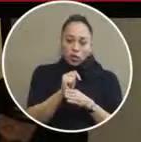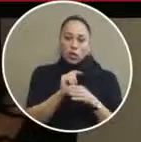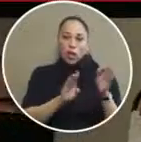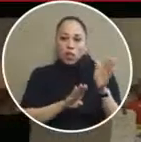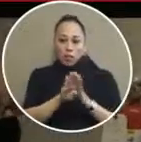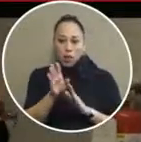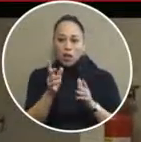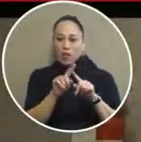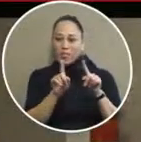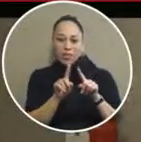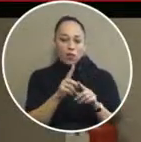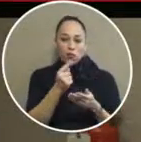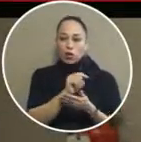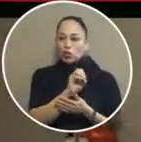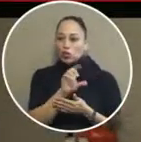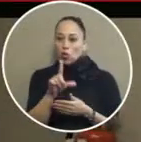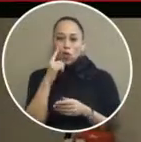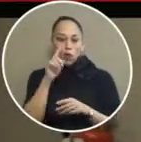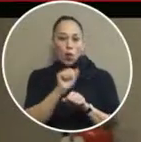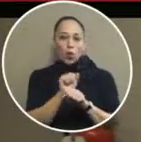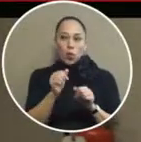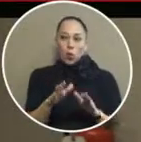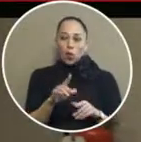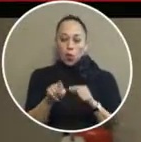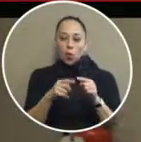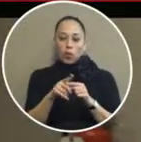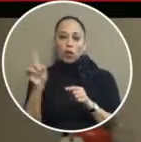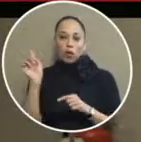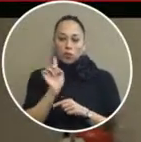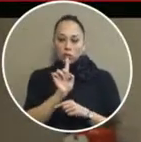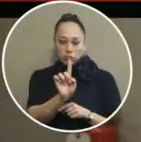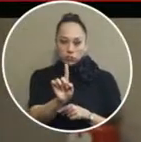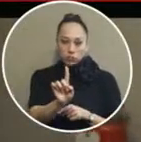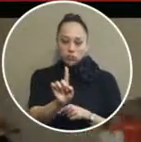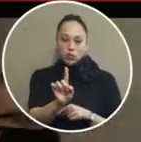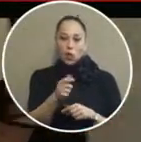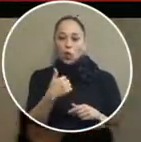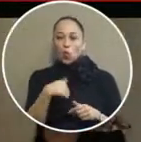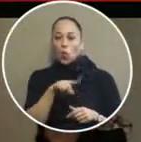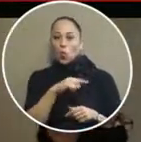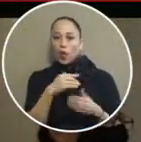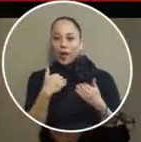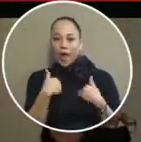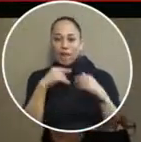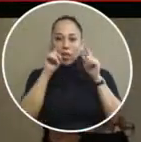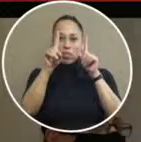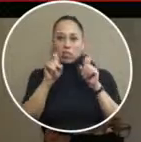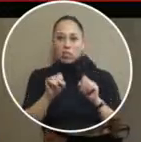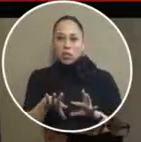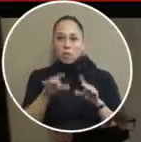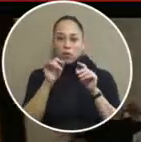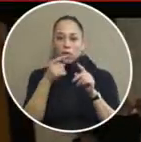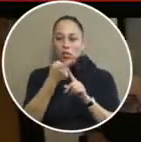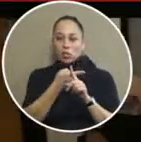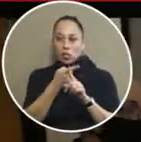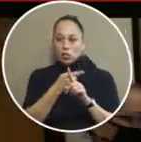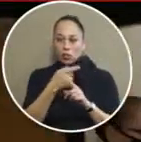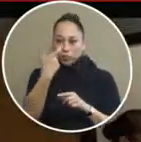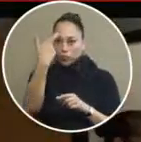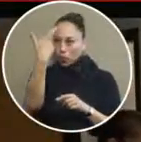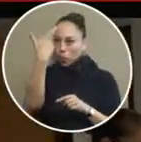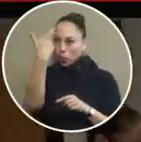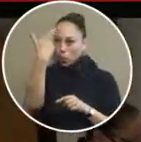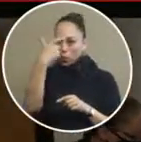a lot of tools to help our employees. When they arrive at work in the mornings, we do a temperature test.